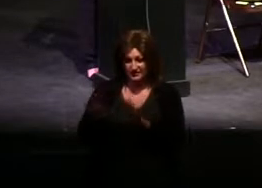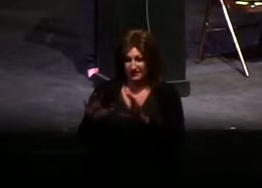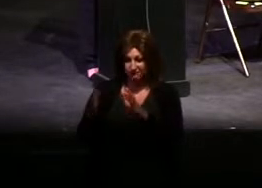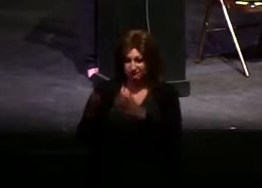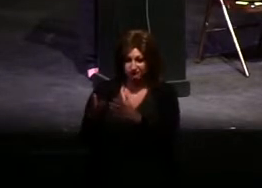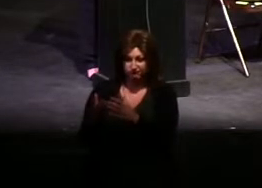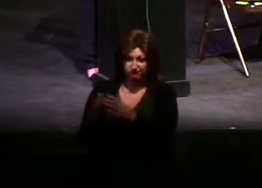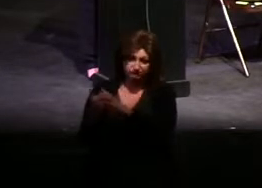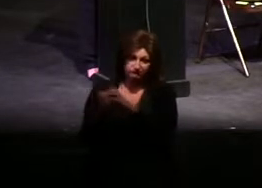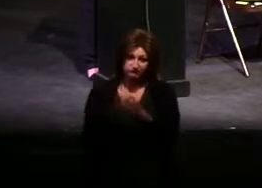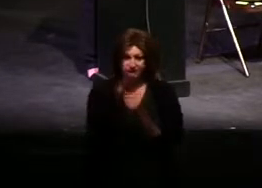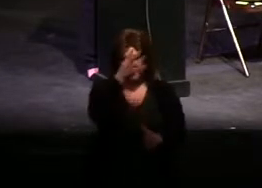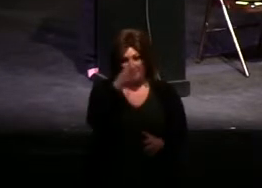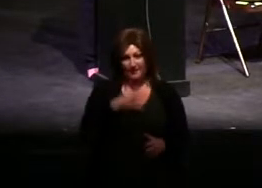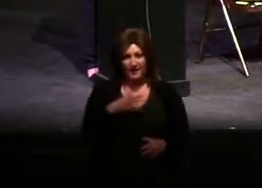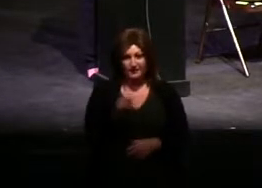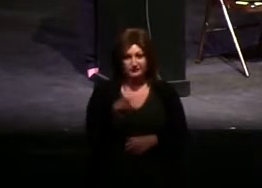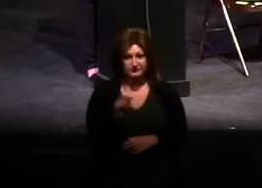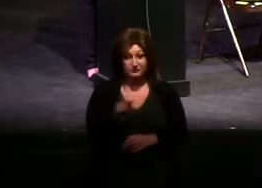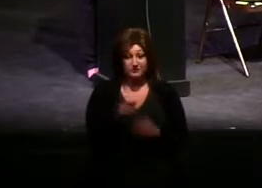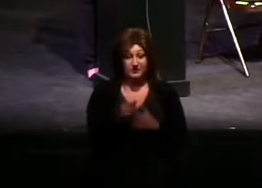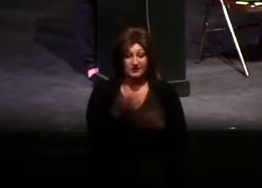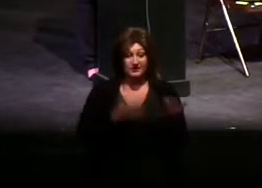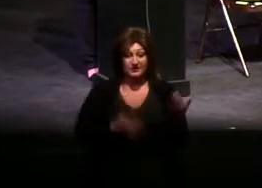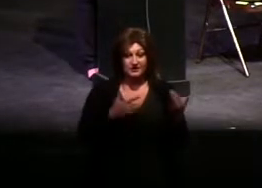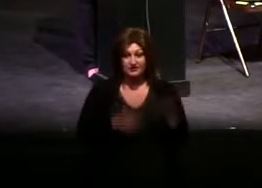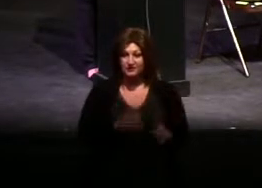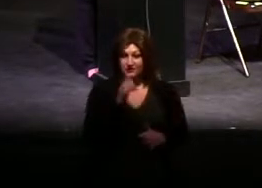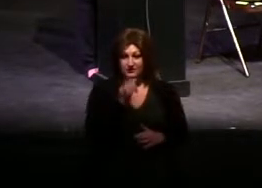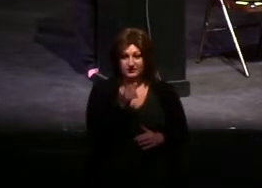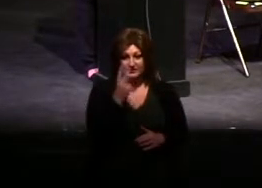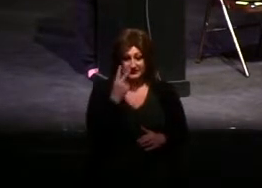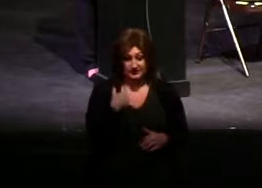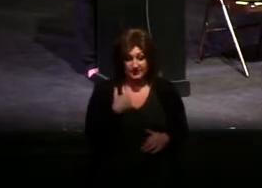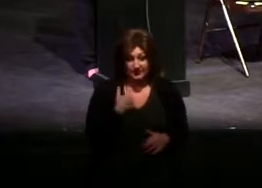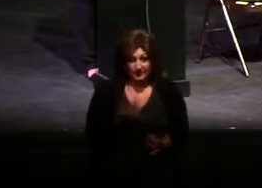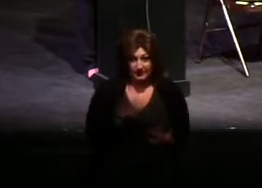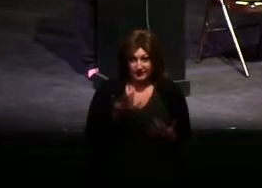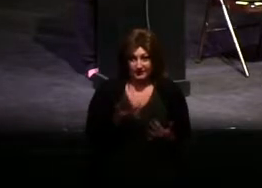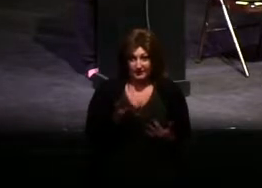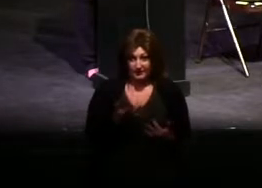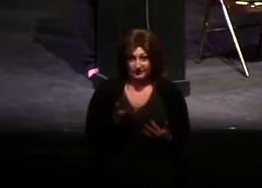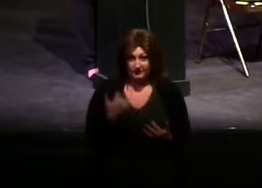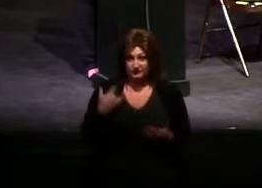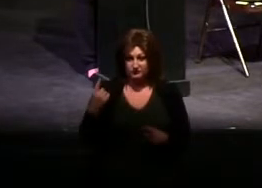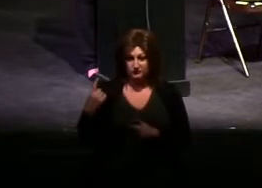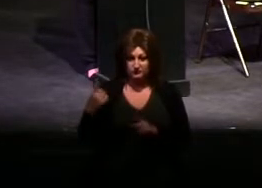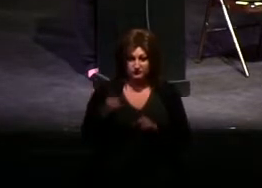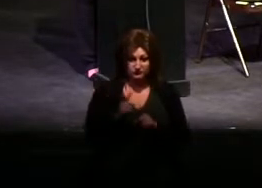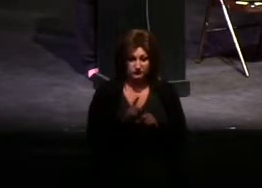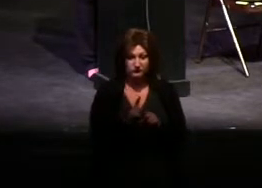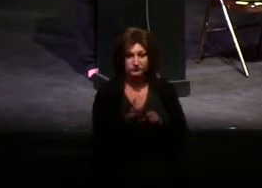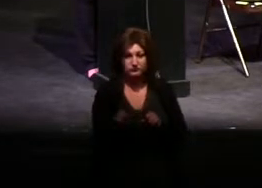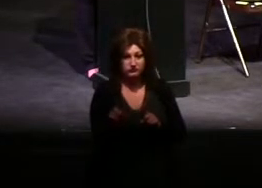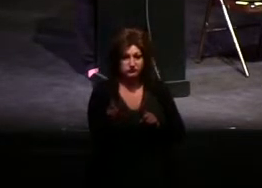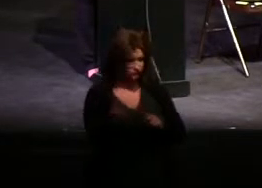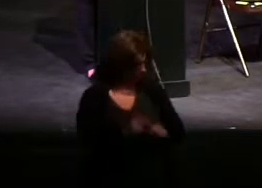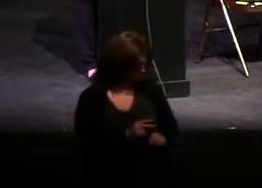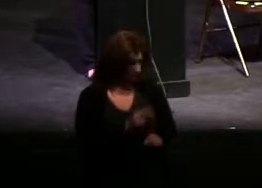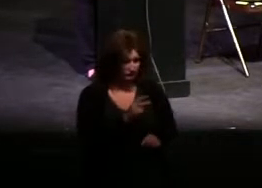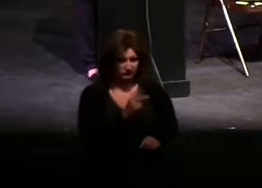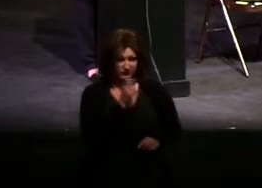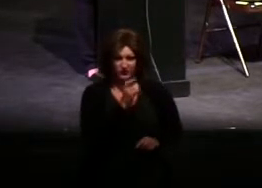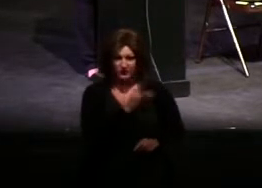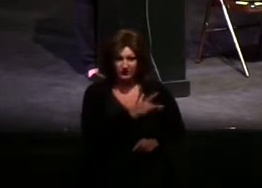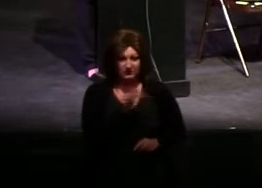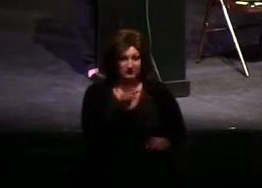for the men's room. The lead guitarist, not seeing me hovering in the archway, brushes my shoulder and looks down to see who he's bumped